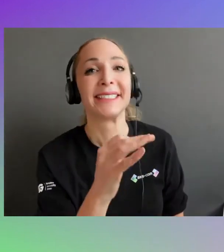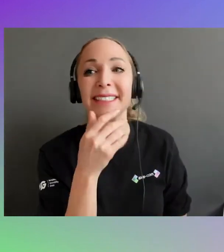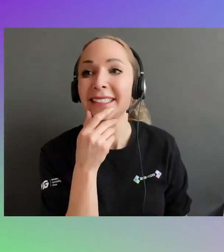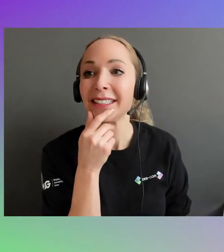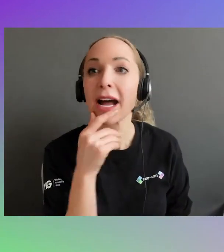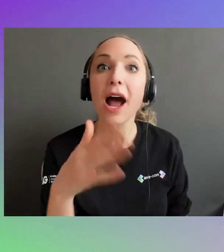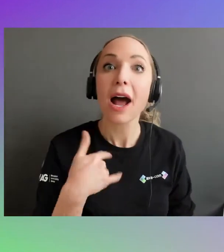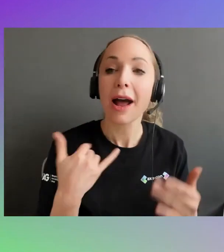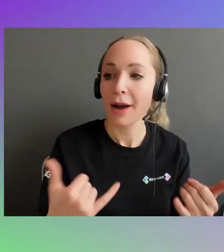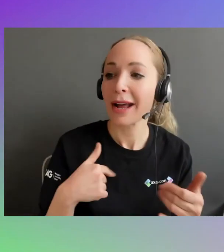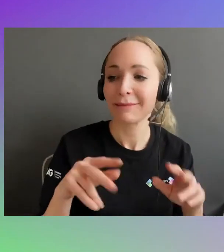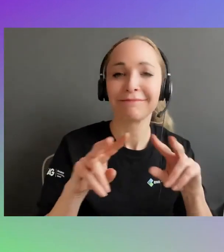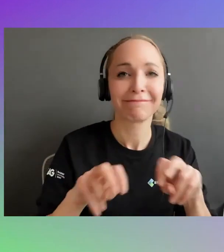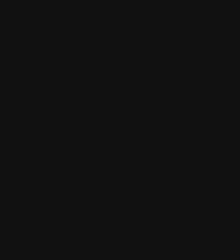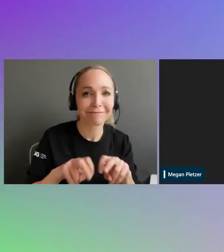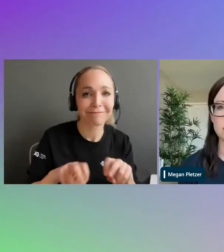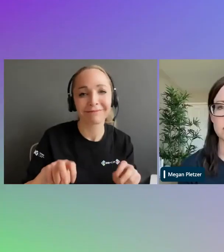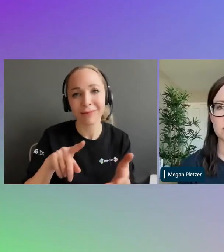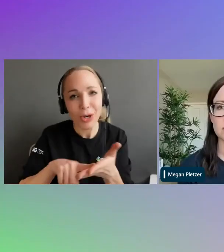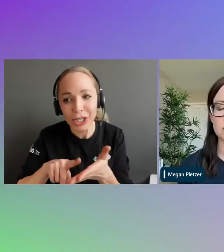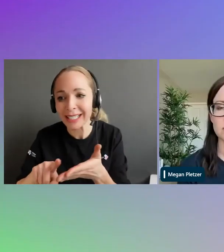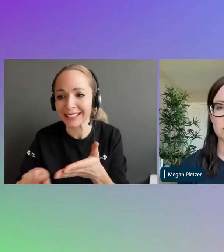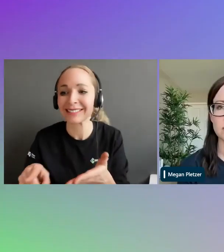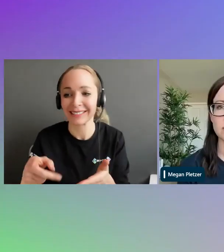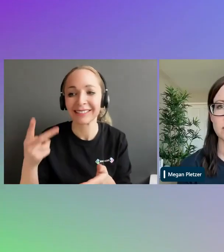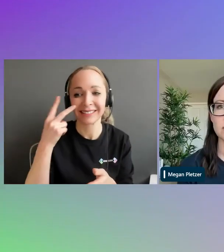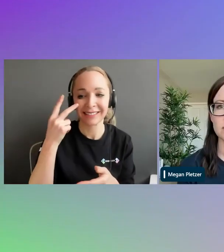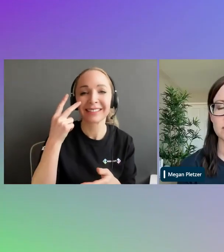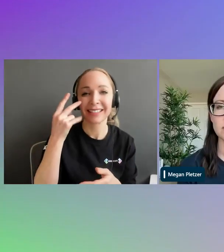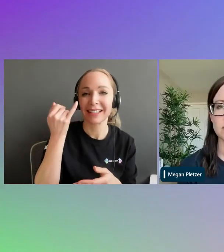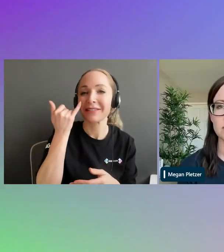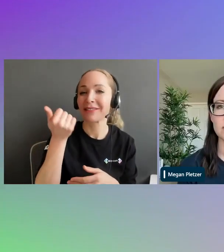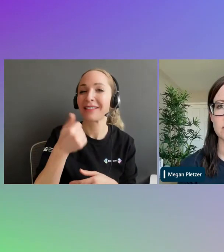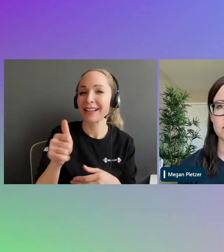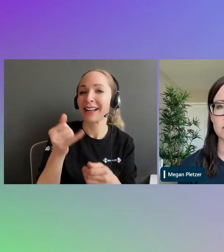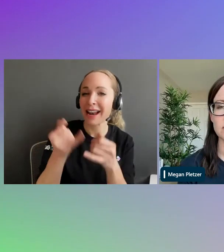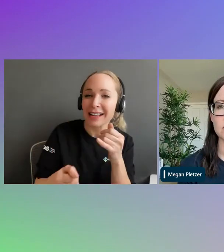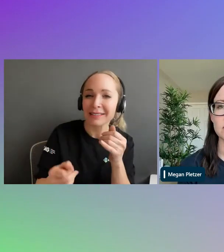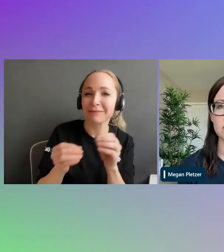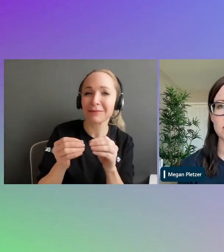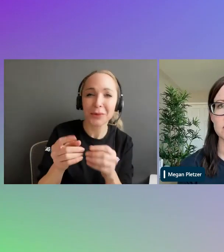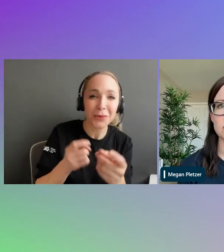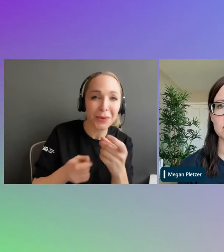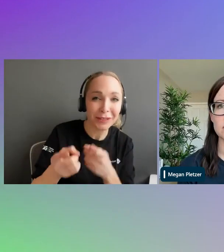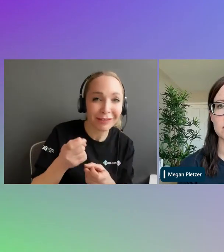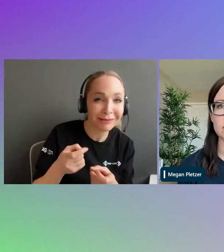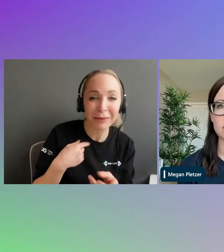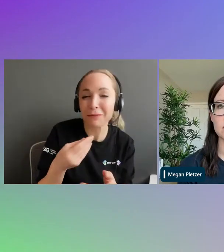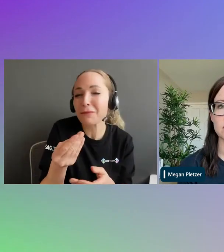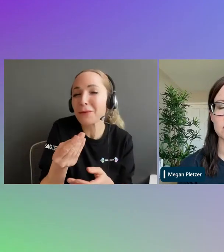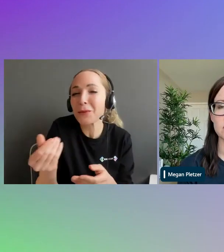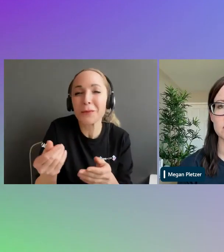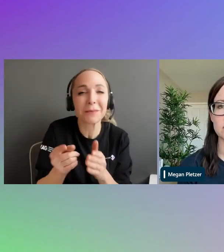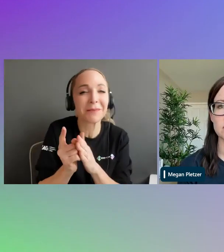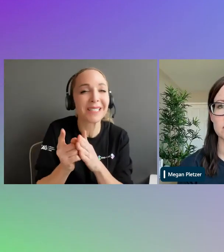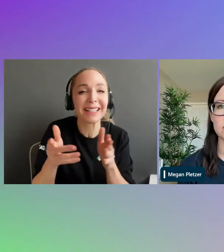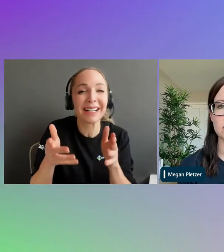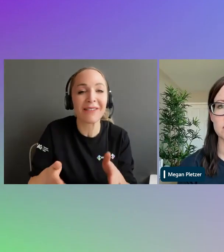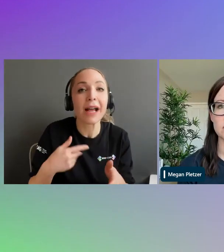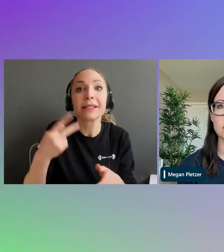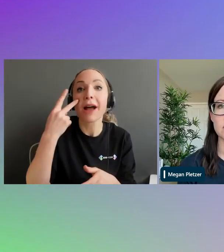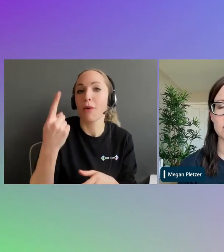Just looking through here to see if there's any last more questions while we've got a couple minutes. I did see one come